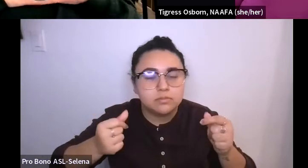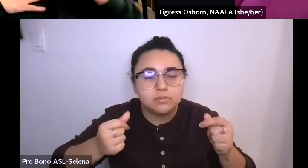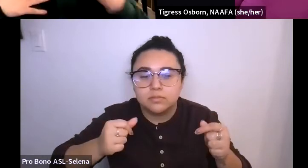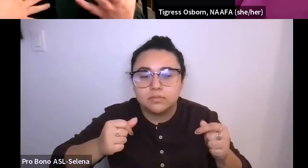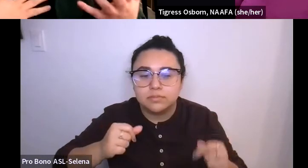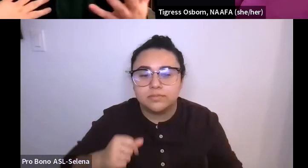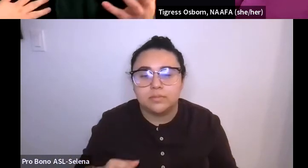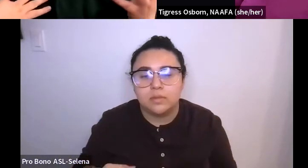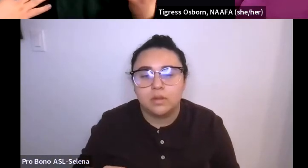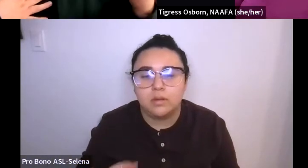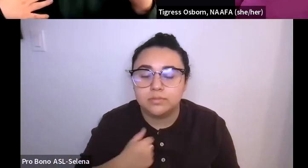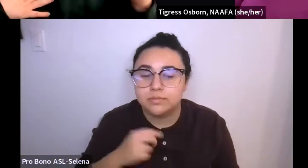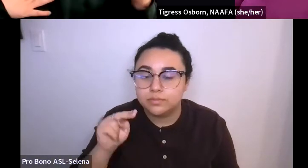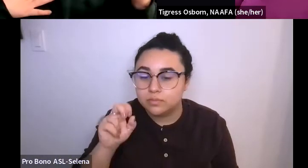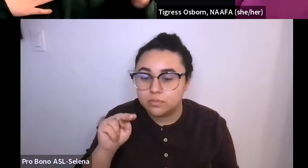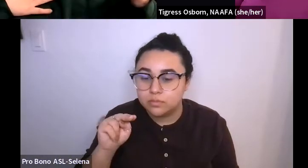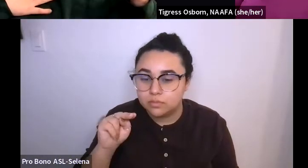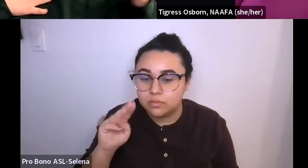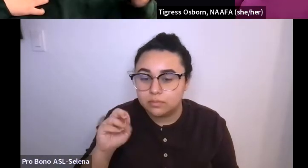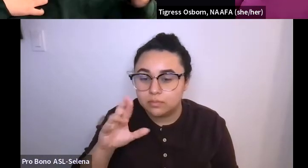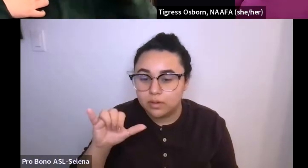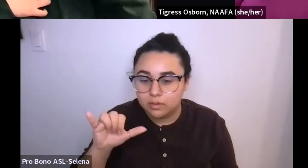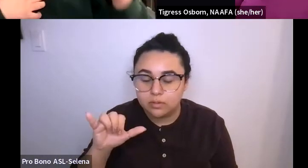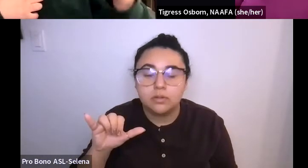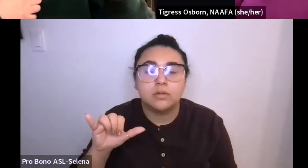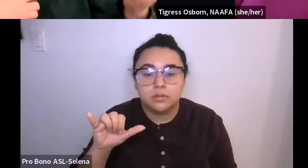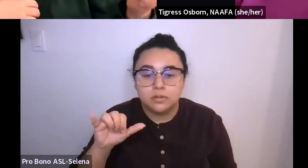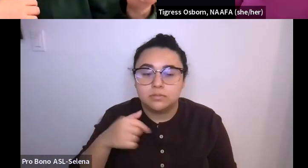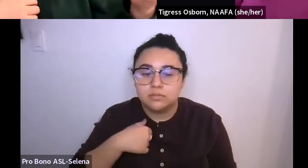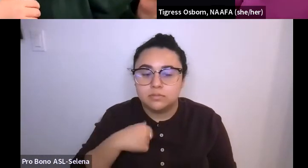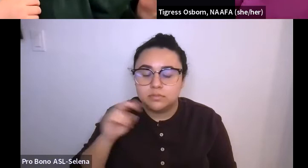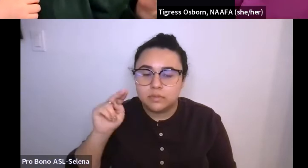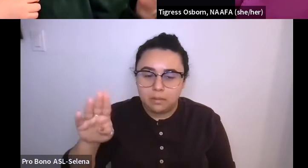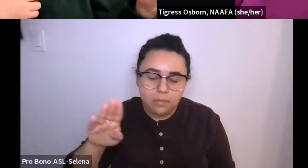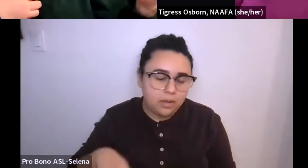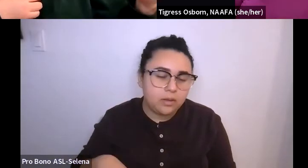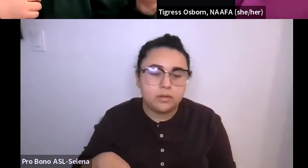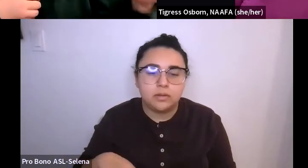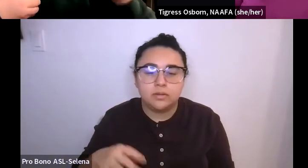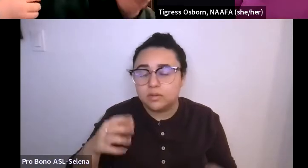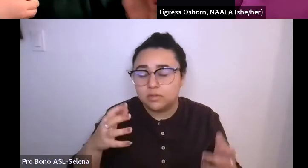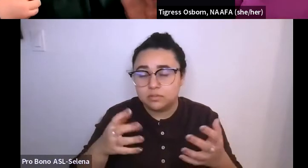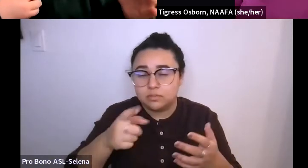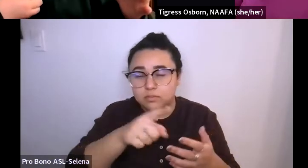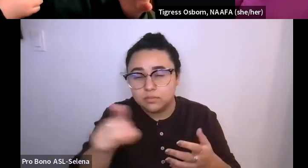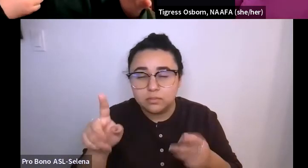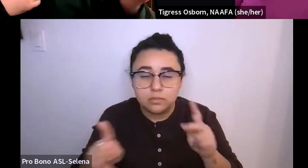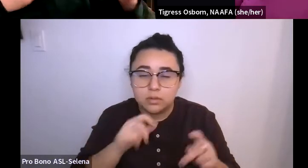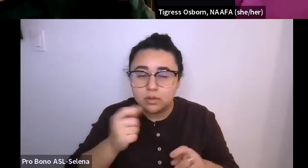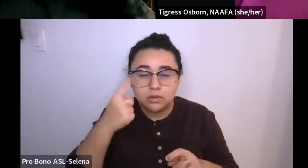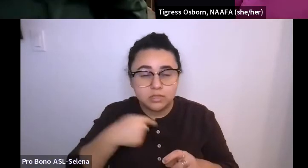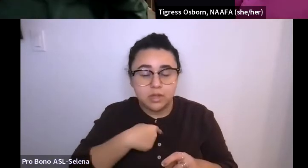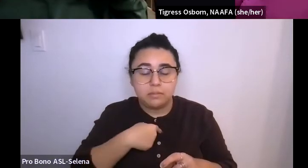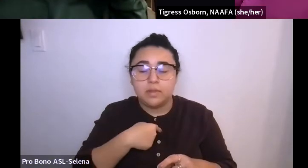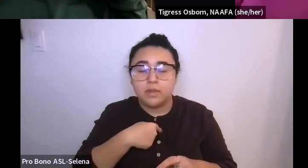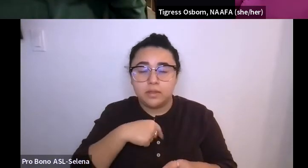You're not even, I'm non-binary as well. And a lot of the frustration I see in people who don't get it is